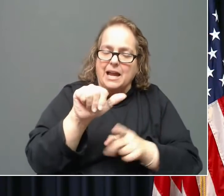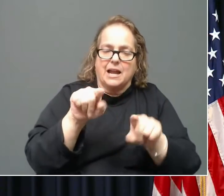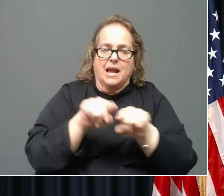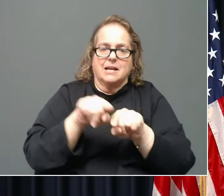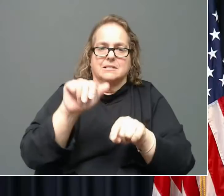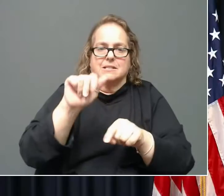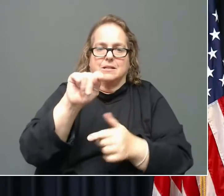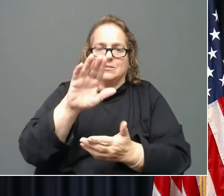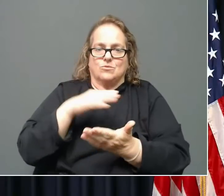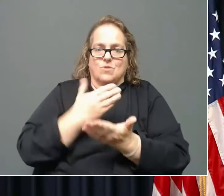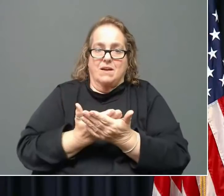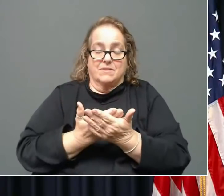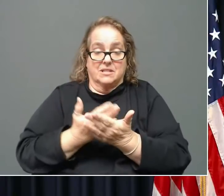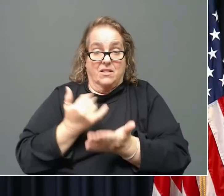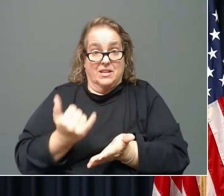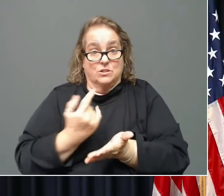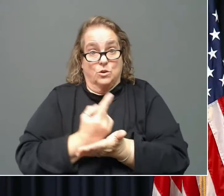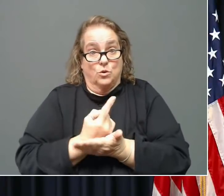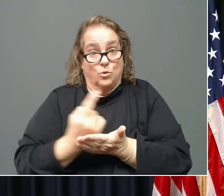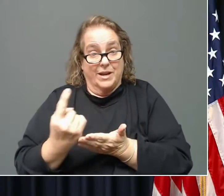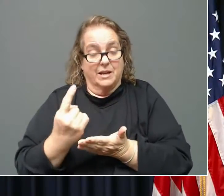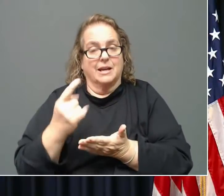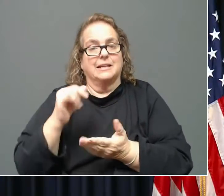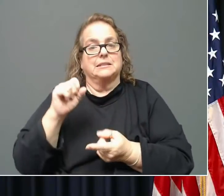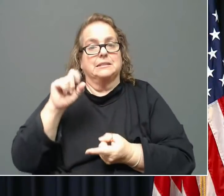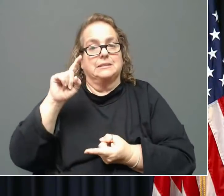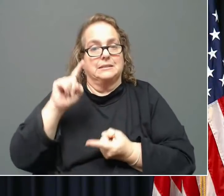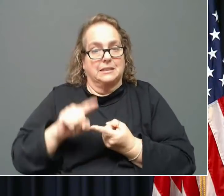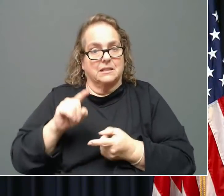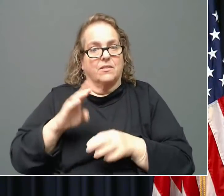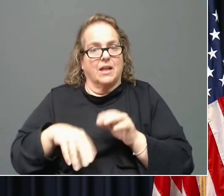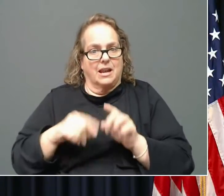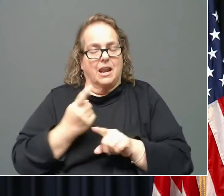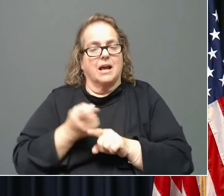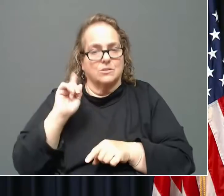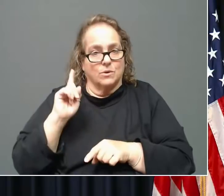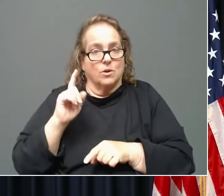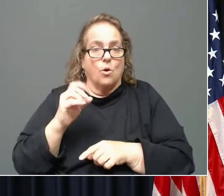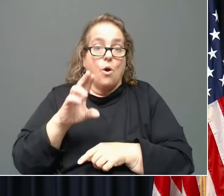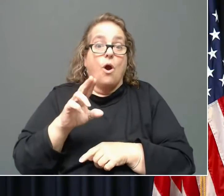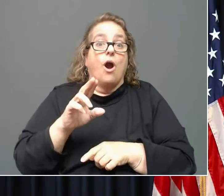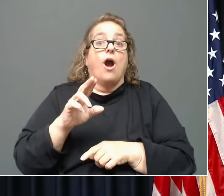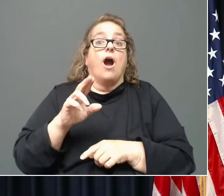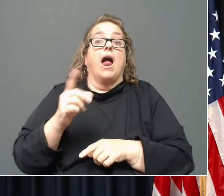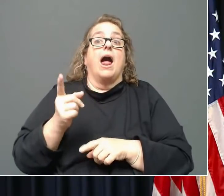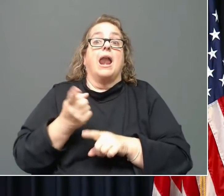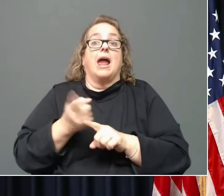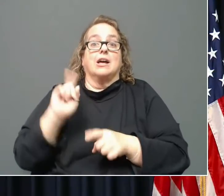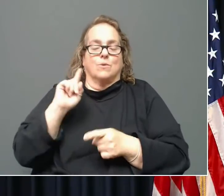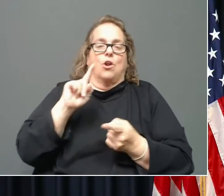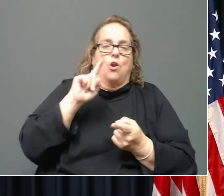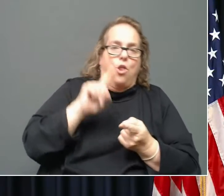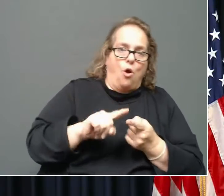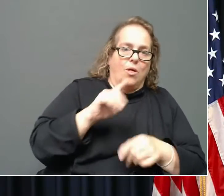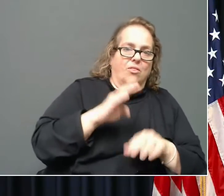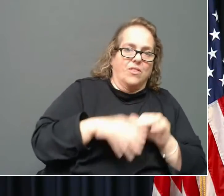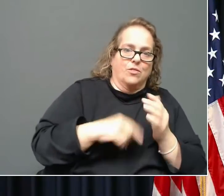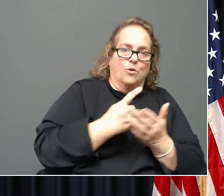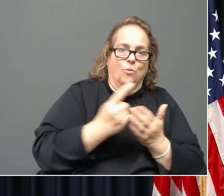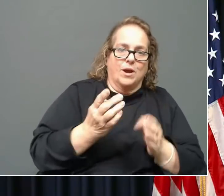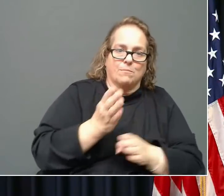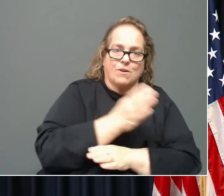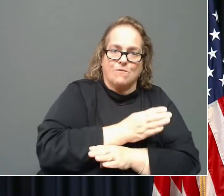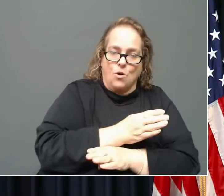week being lower than last week, or last week being lower than the week before, certainly instills confidence